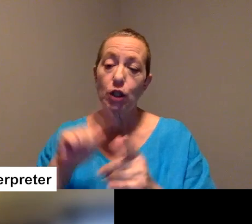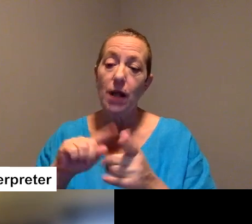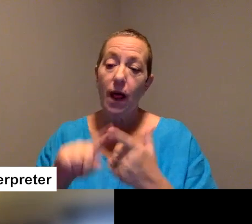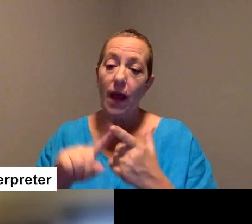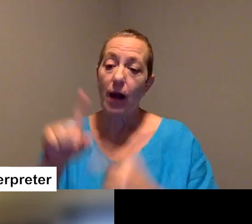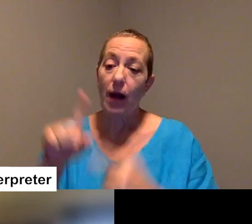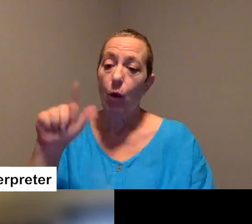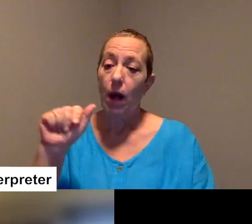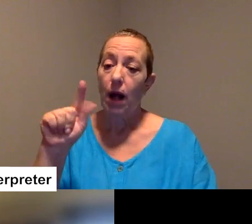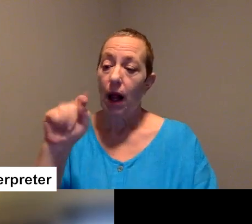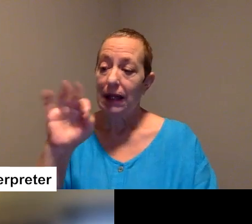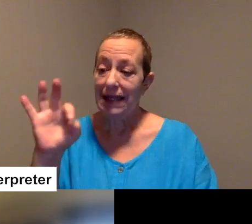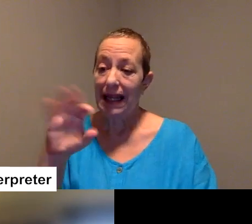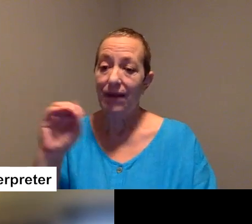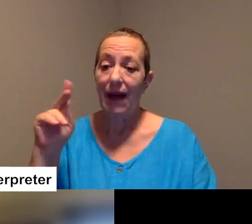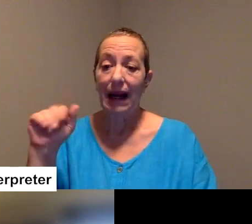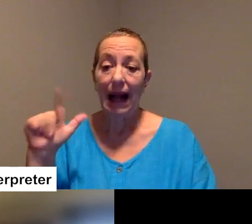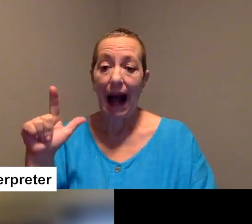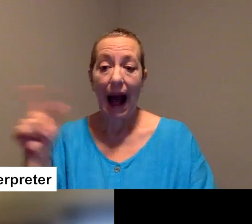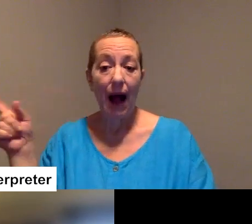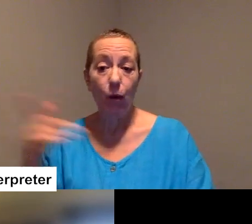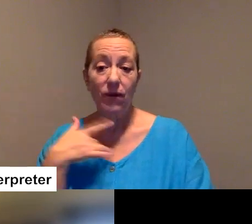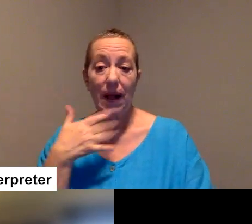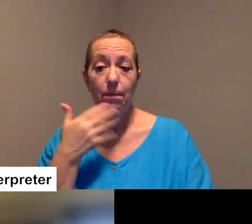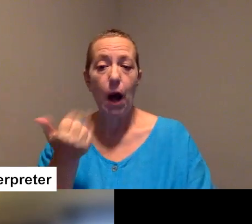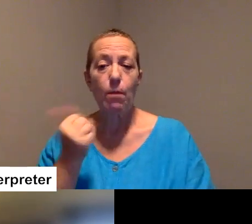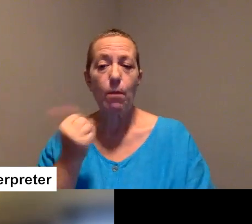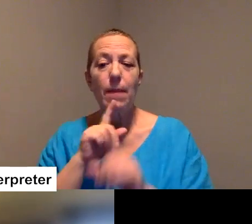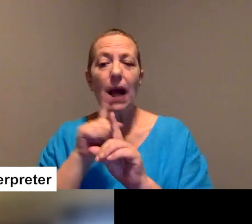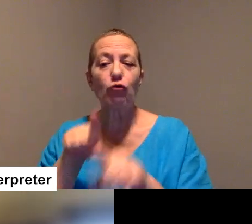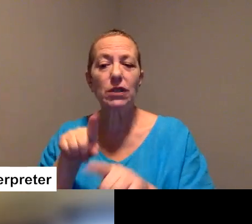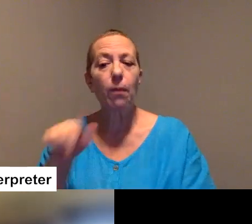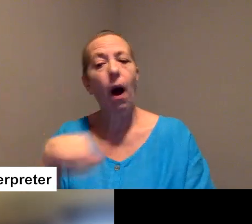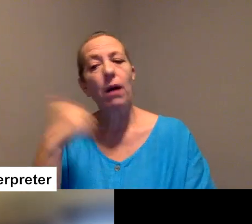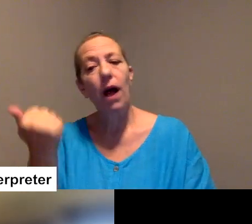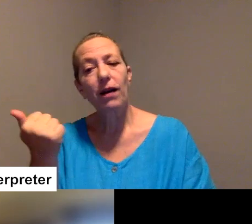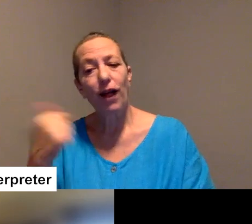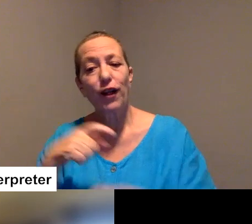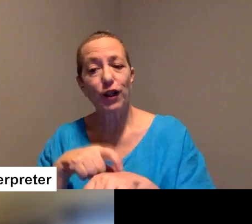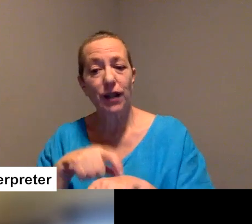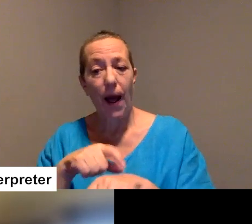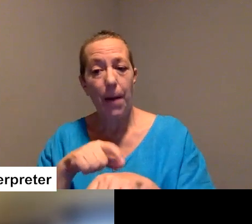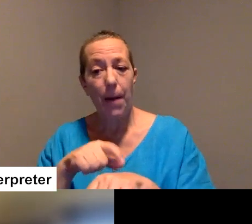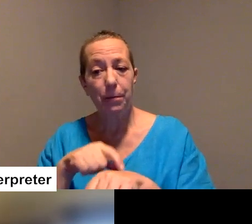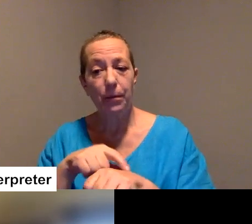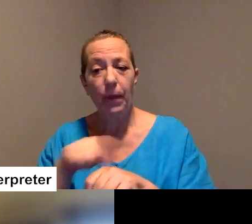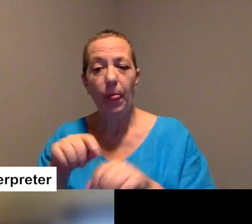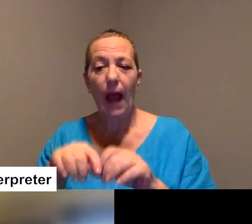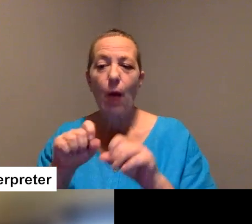he's feeling better, are able to respond separately. And perhaps we can share those responses through AWN social